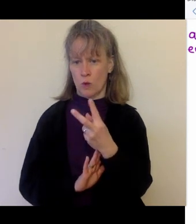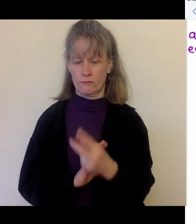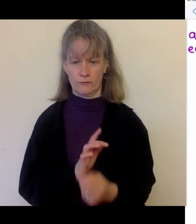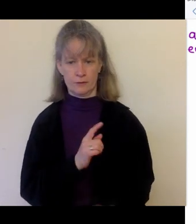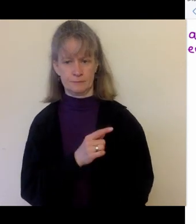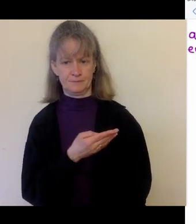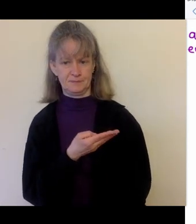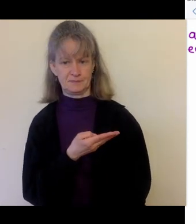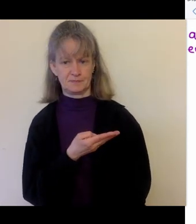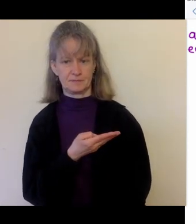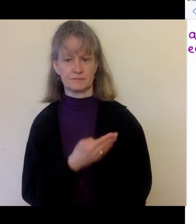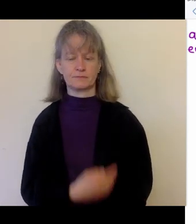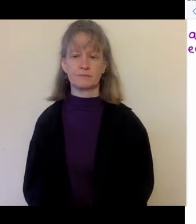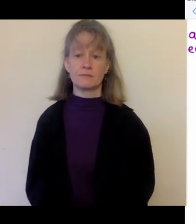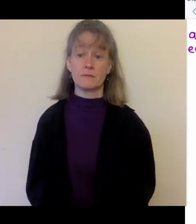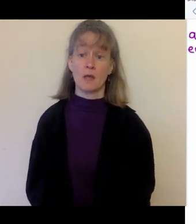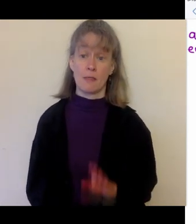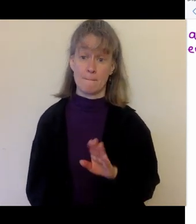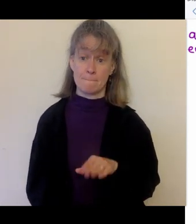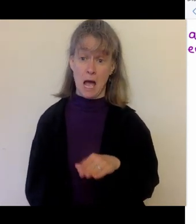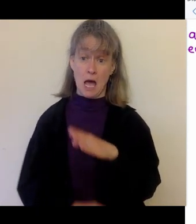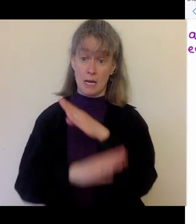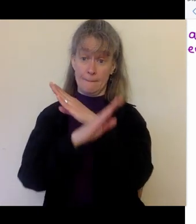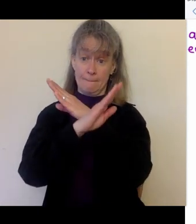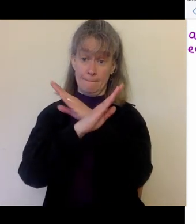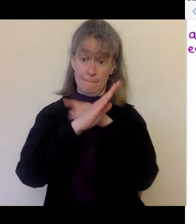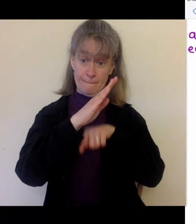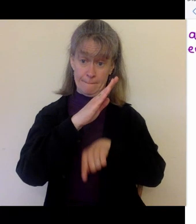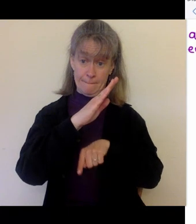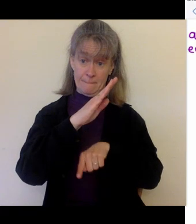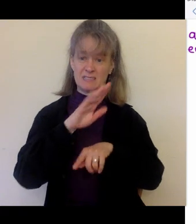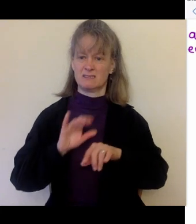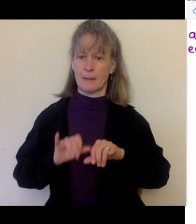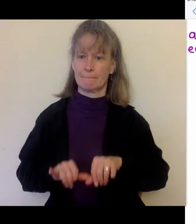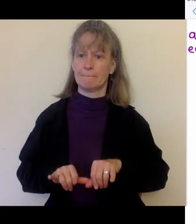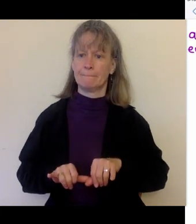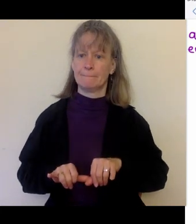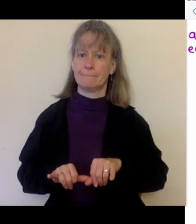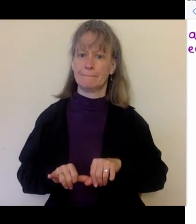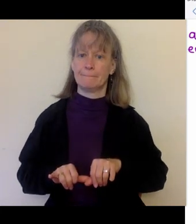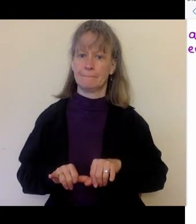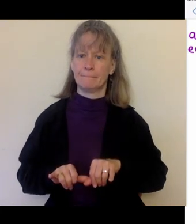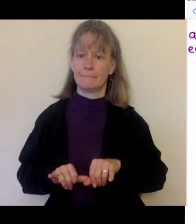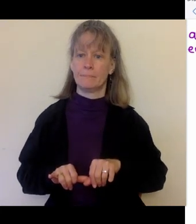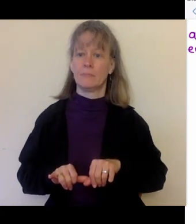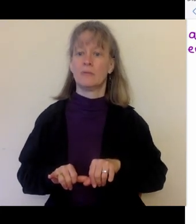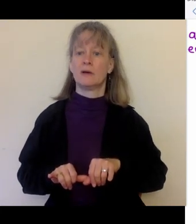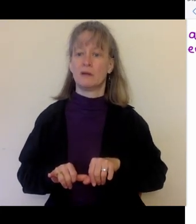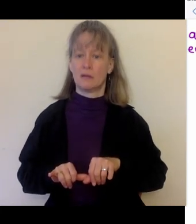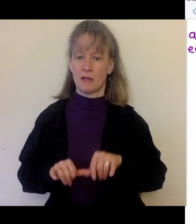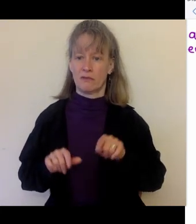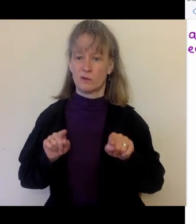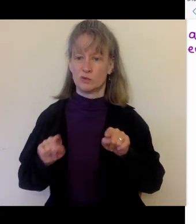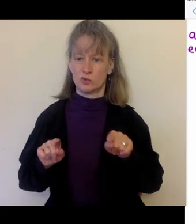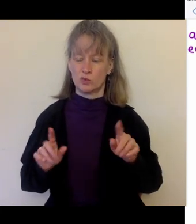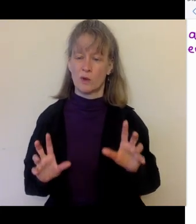The bottom of our diamond puzzle stays the same. We still need to